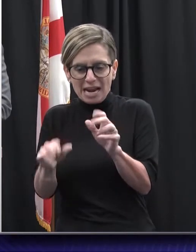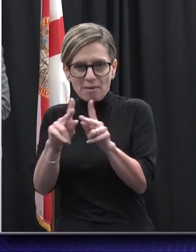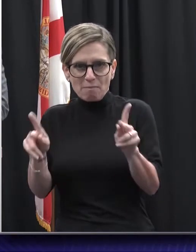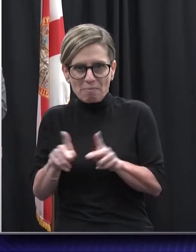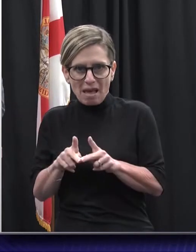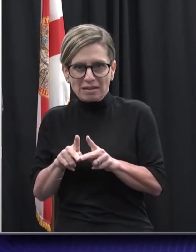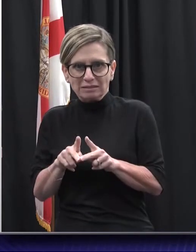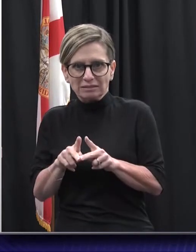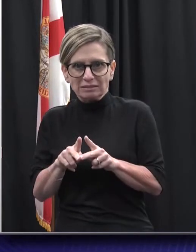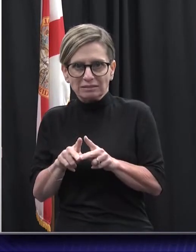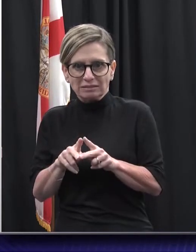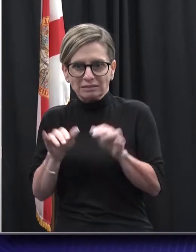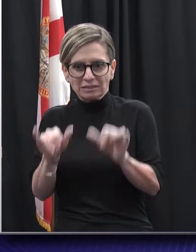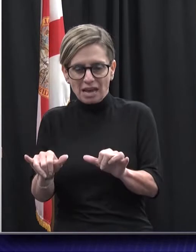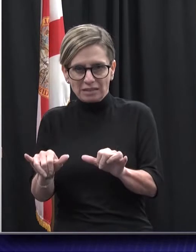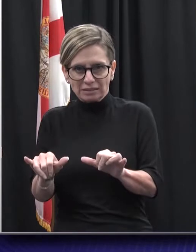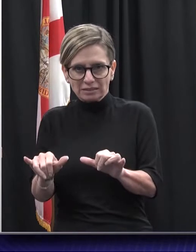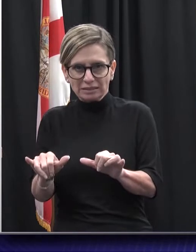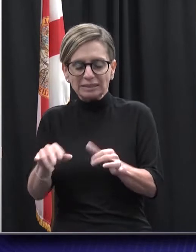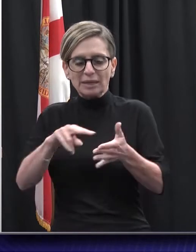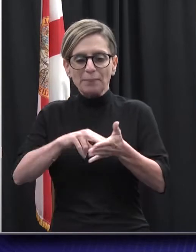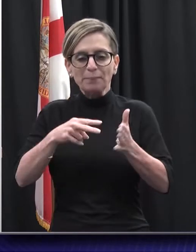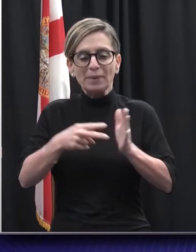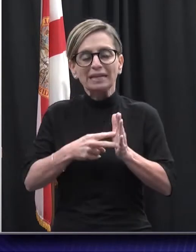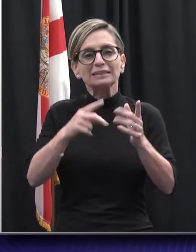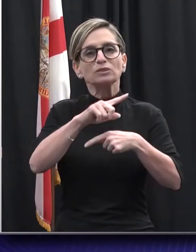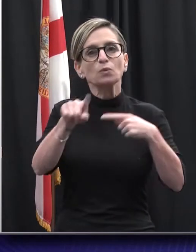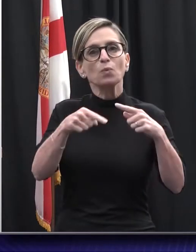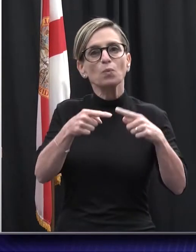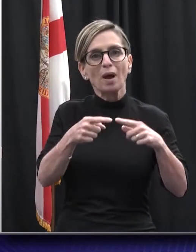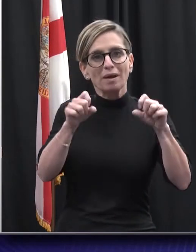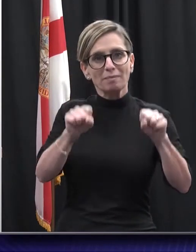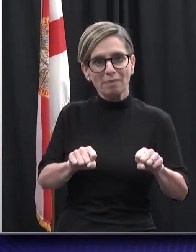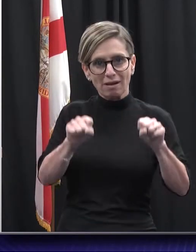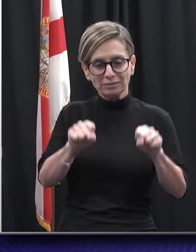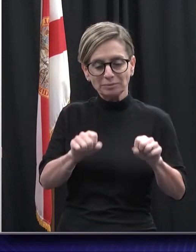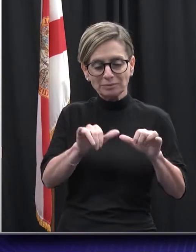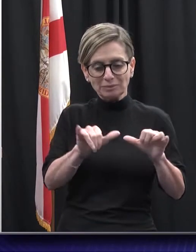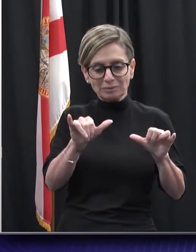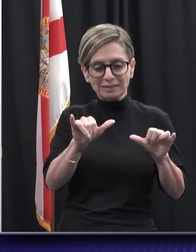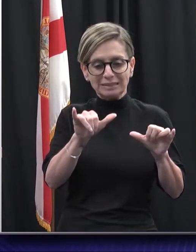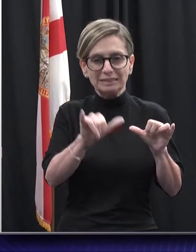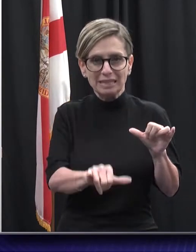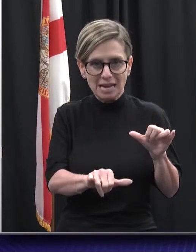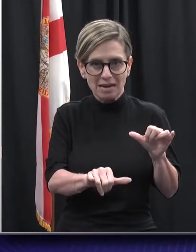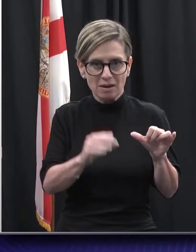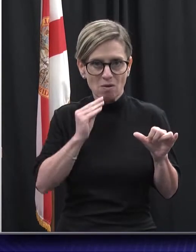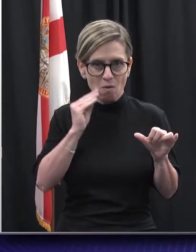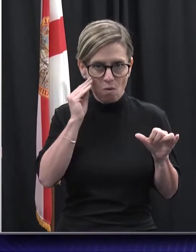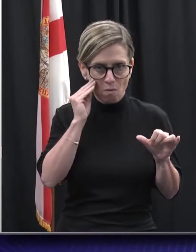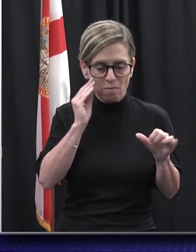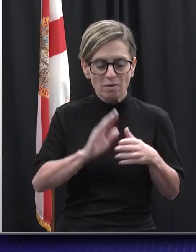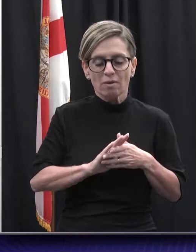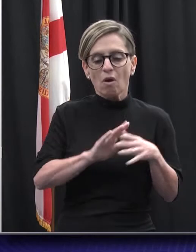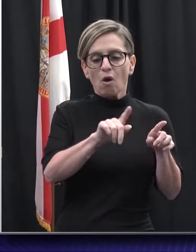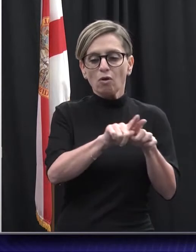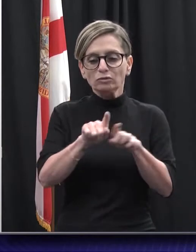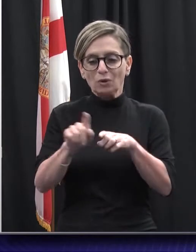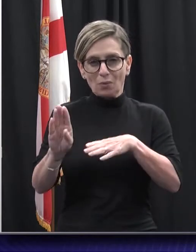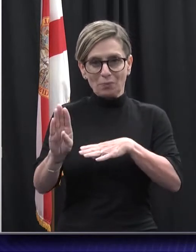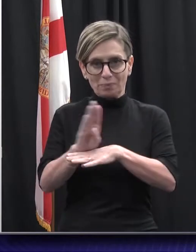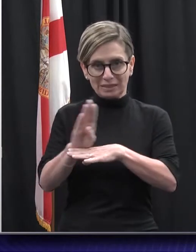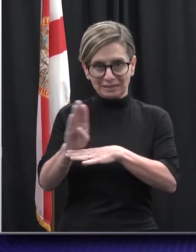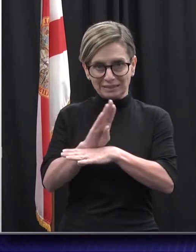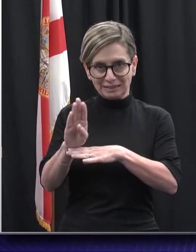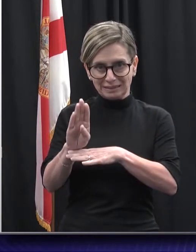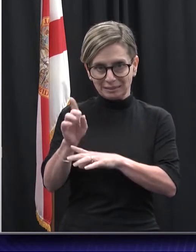message to our community to stay in place when you can. It is a message to our businesses that if you can maintain the proper social